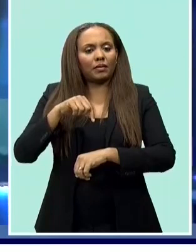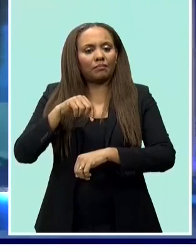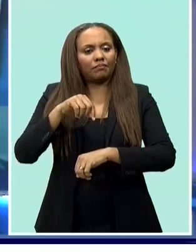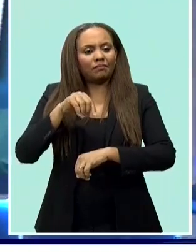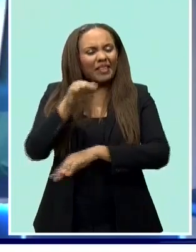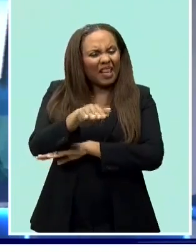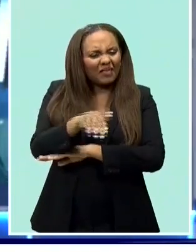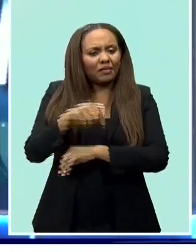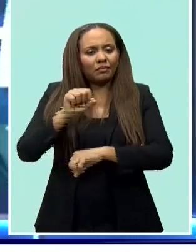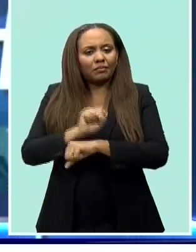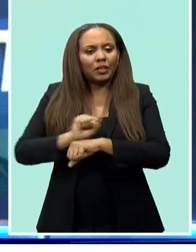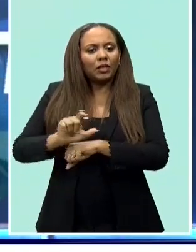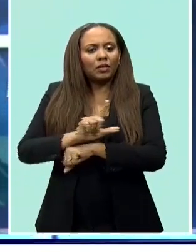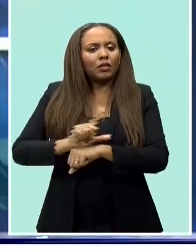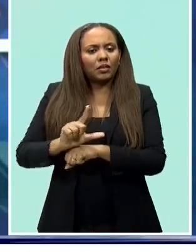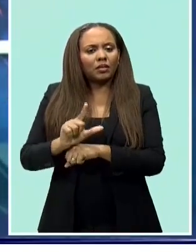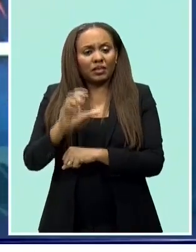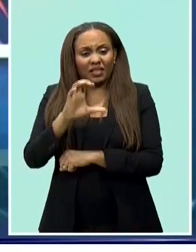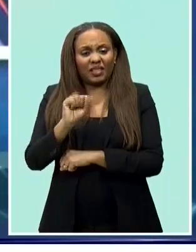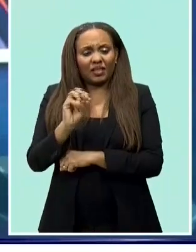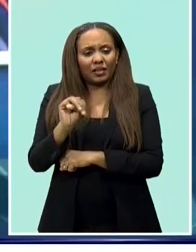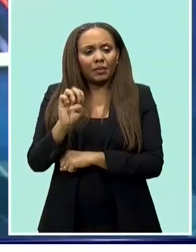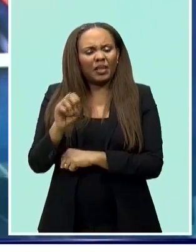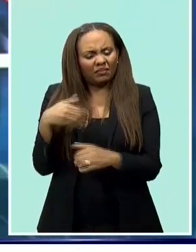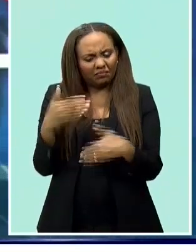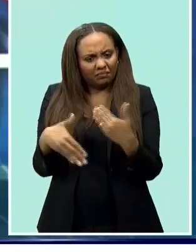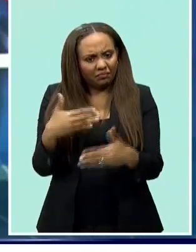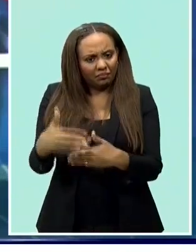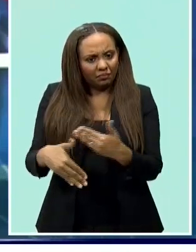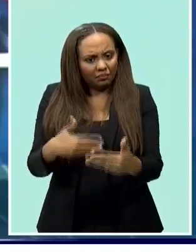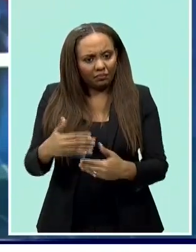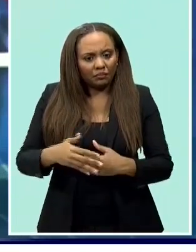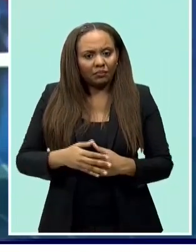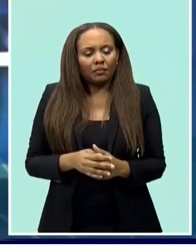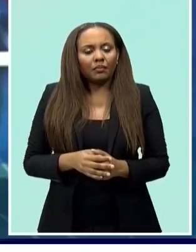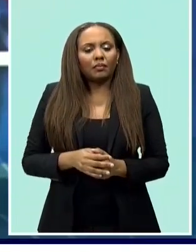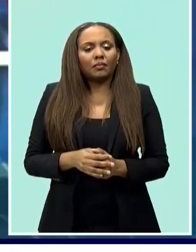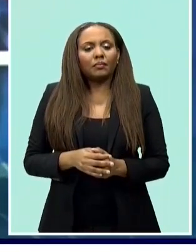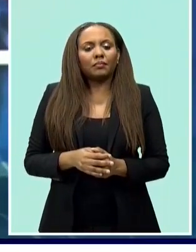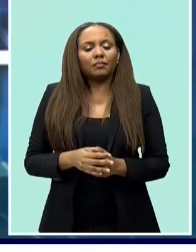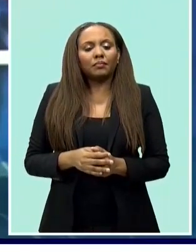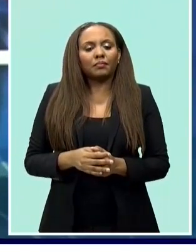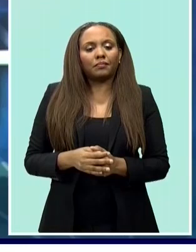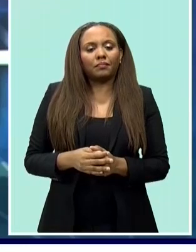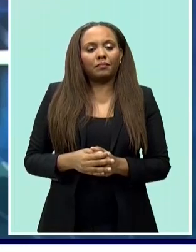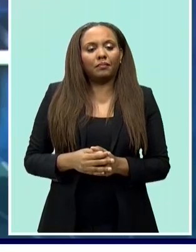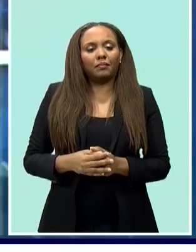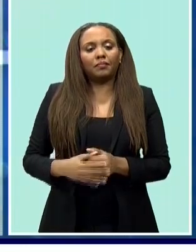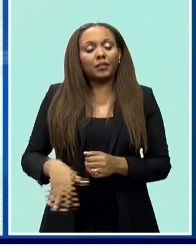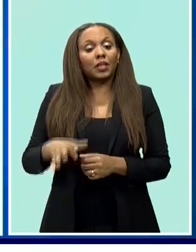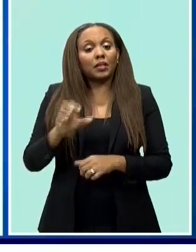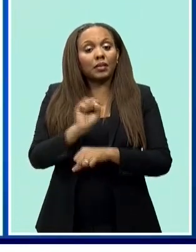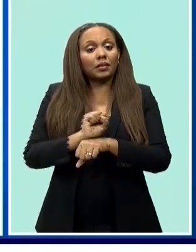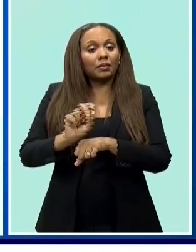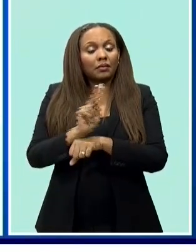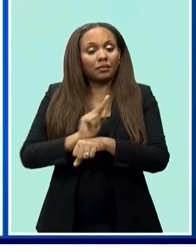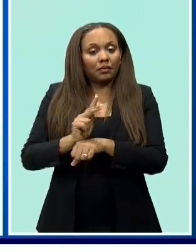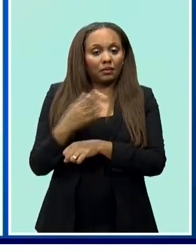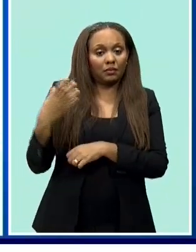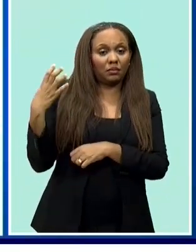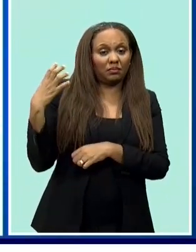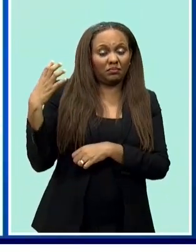in advancing the CARICOM single market and economy. The update from outgoing head of CARICOM, Dr. Timothy Harris of St. Kitts and Nevis, who